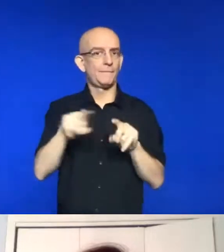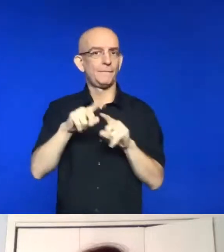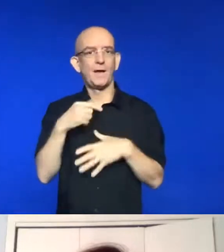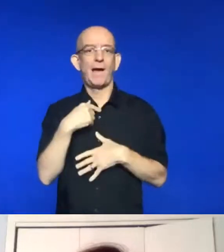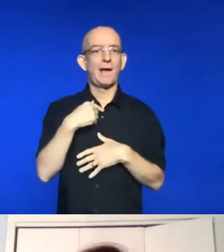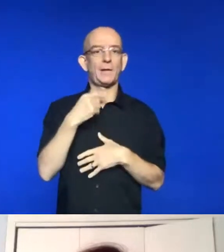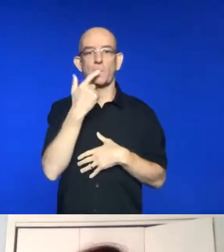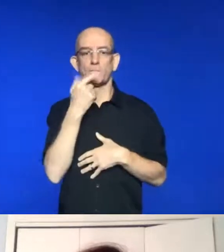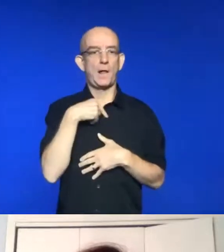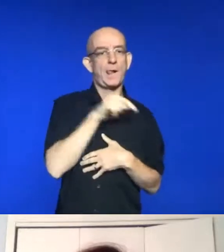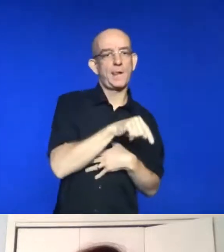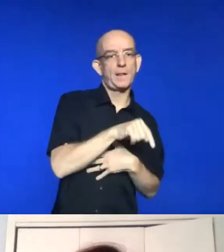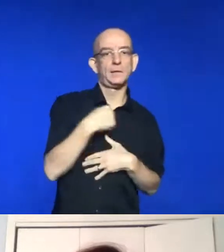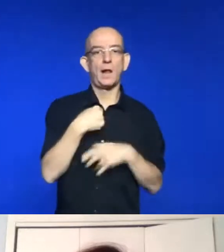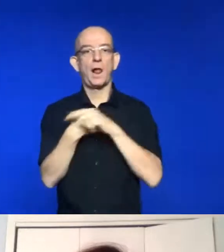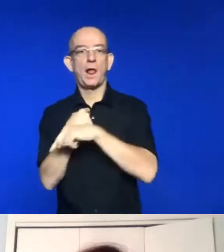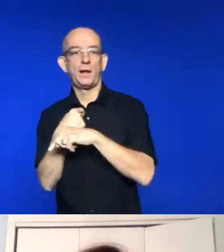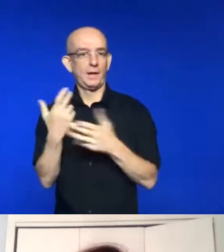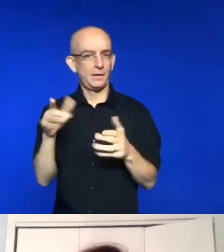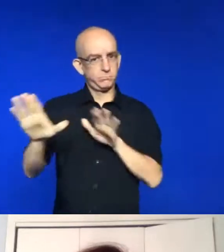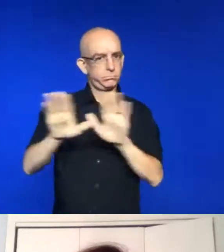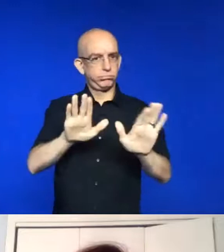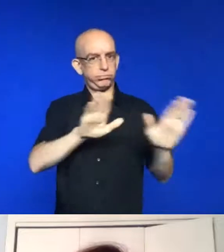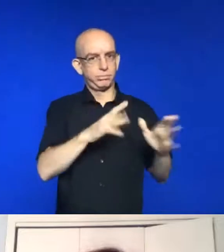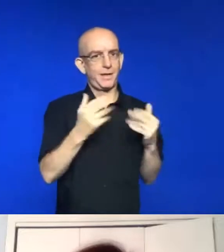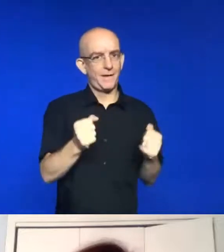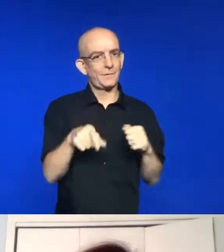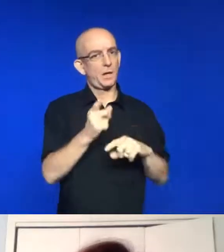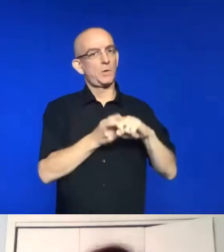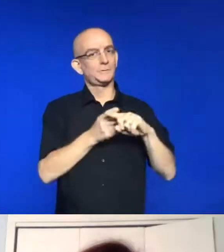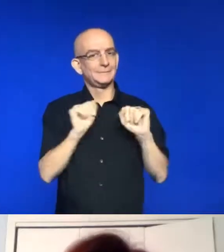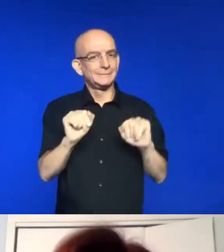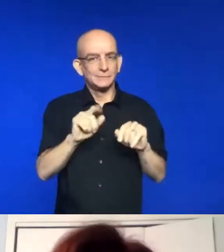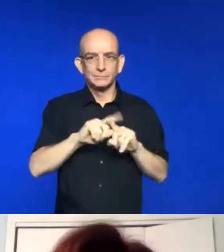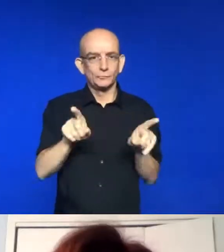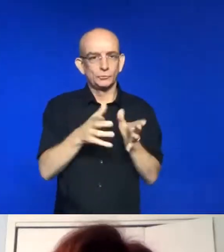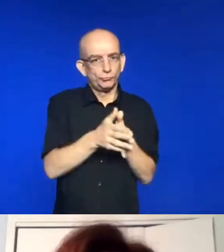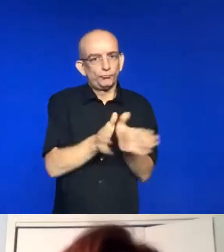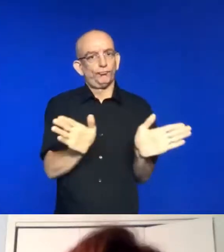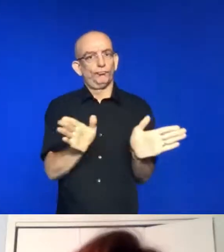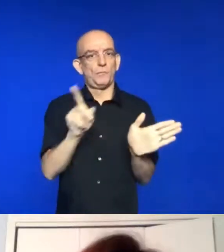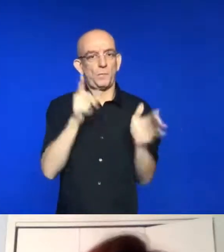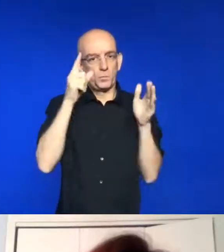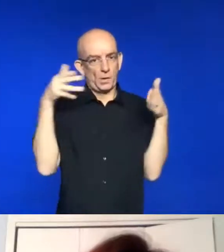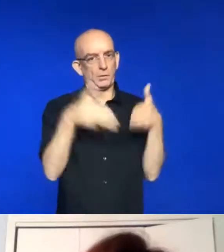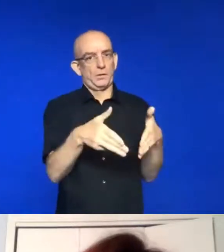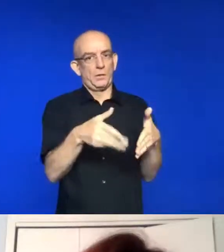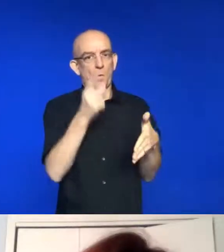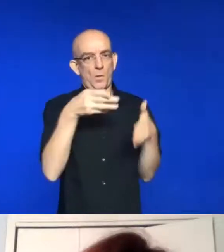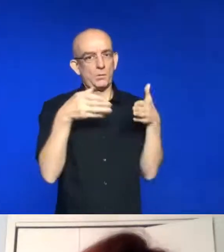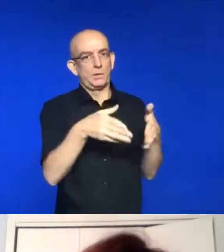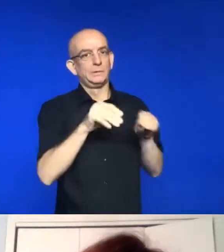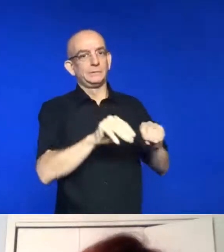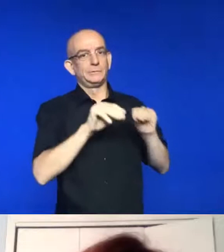positive that learning experience might be for most learners. Thank you very much. I'm going to